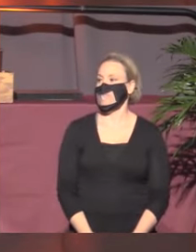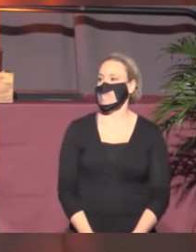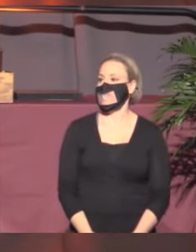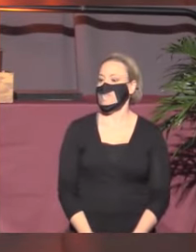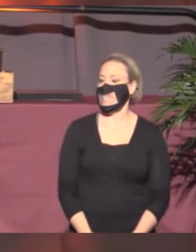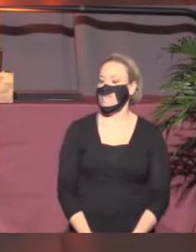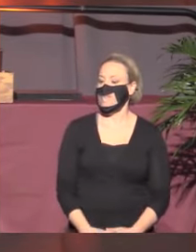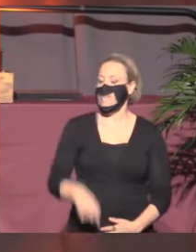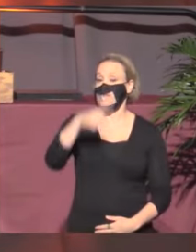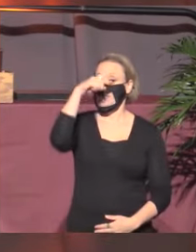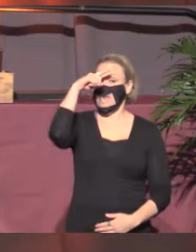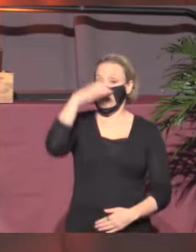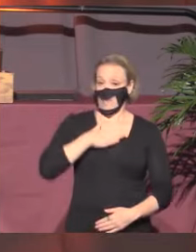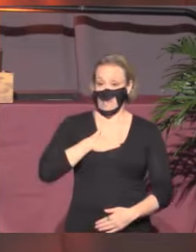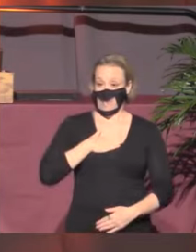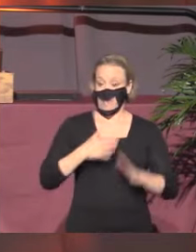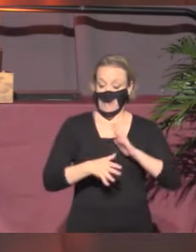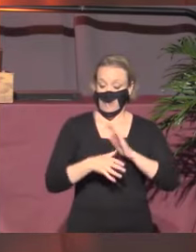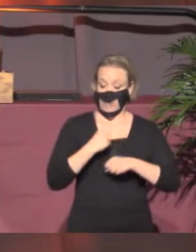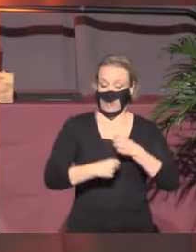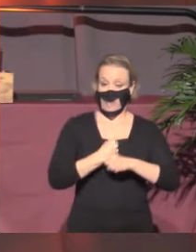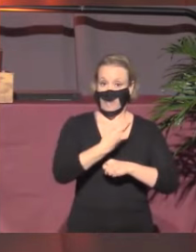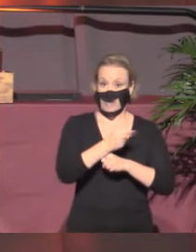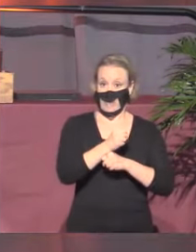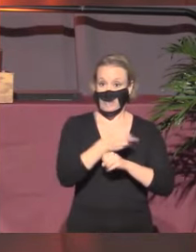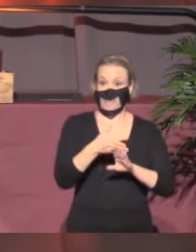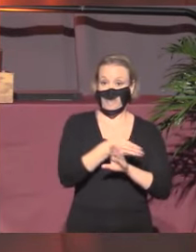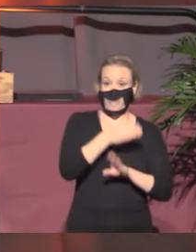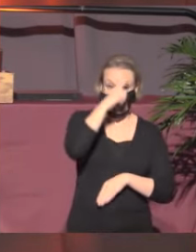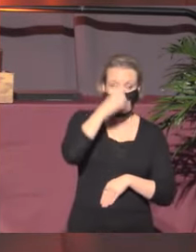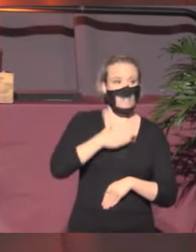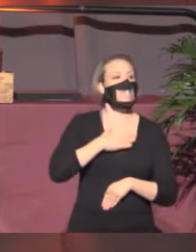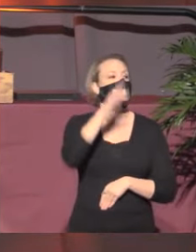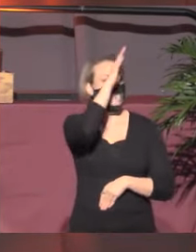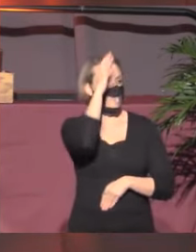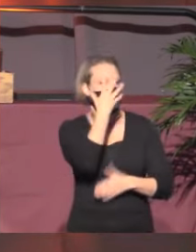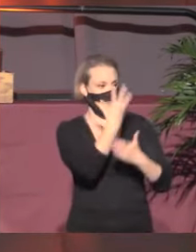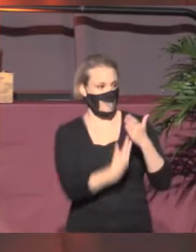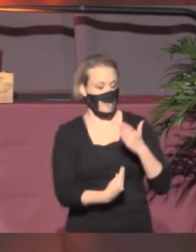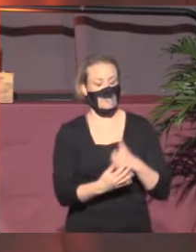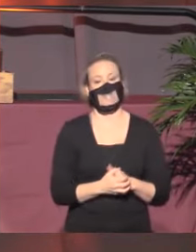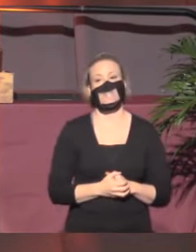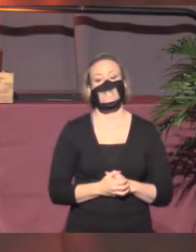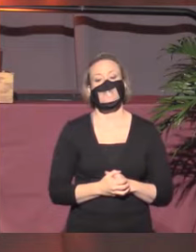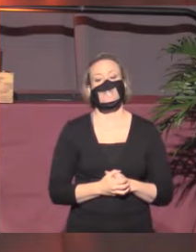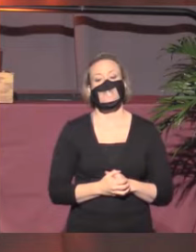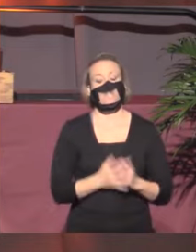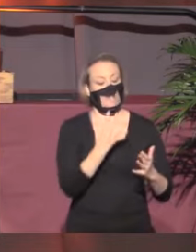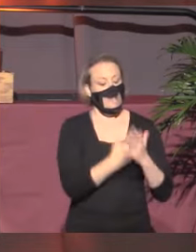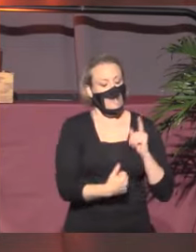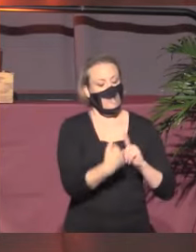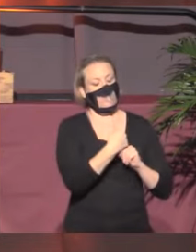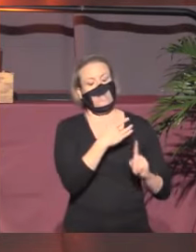It was the summer before my senior year of high school that my grandfather passed away. Now, while his passing rattled me, I